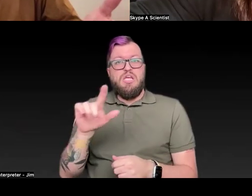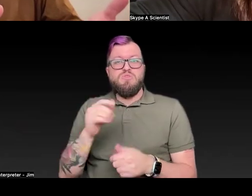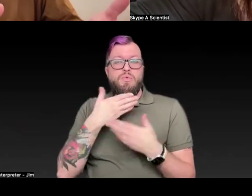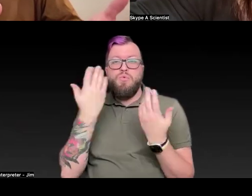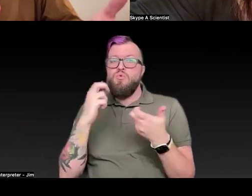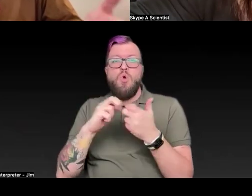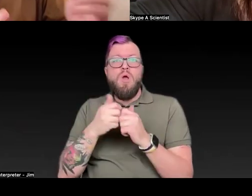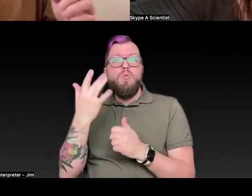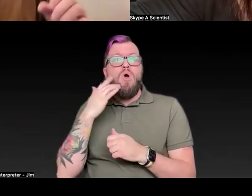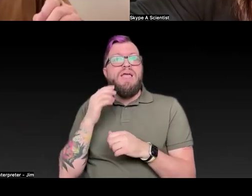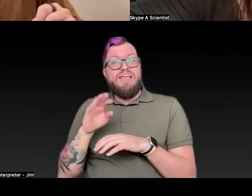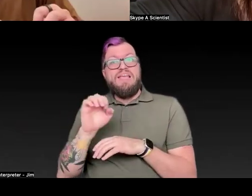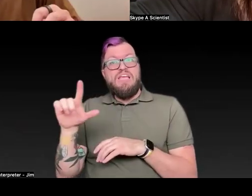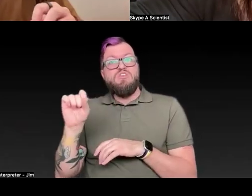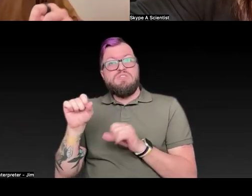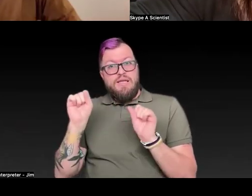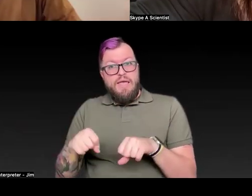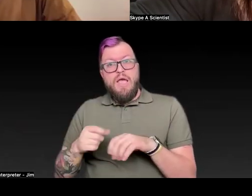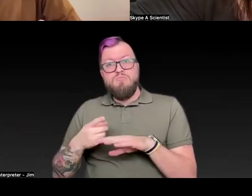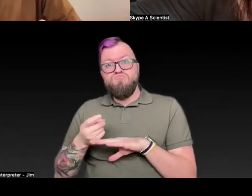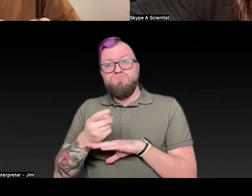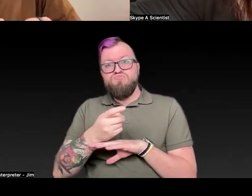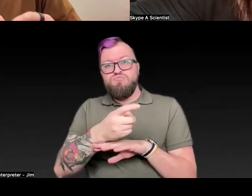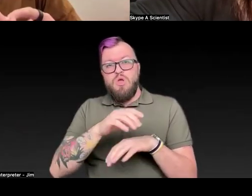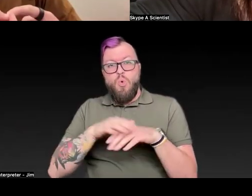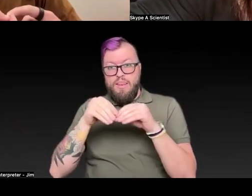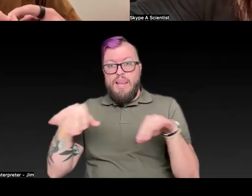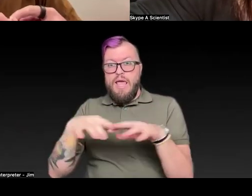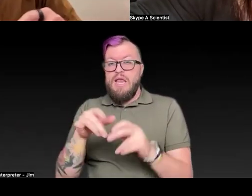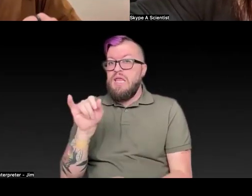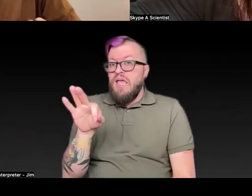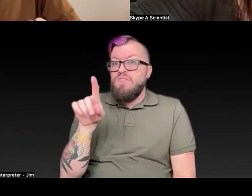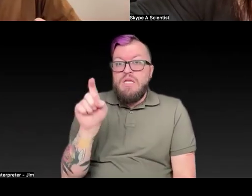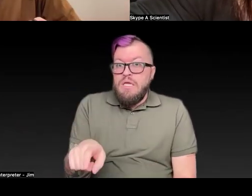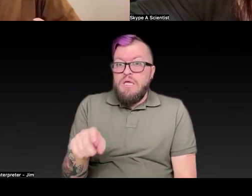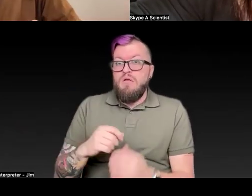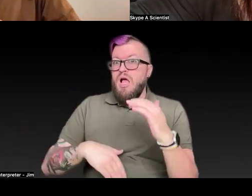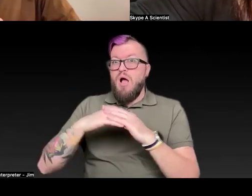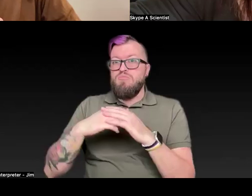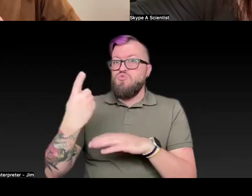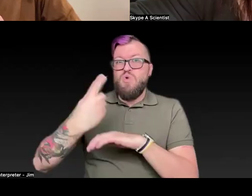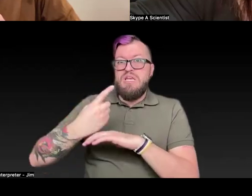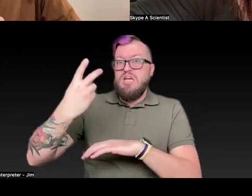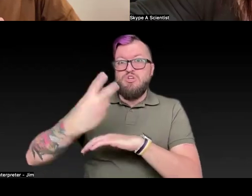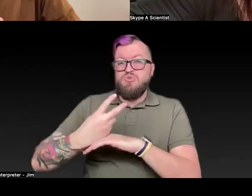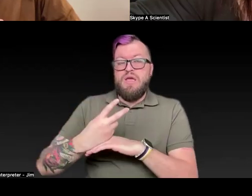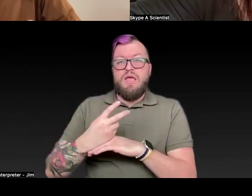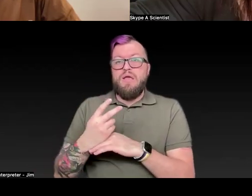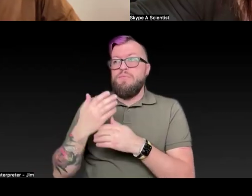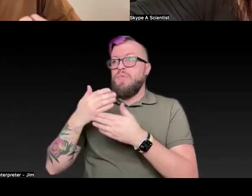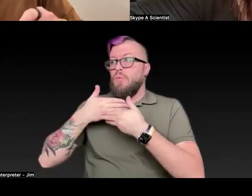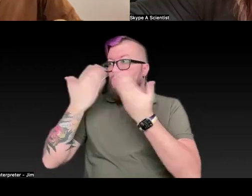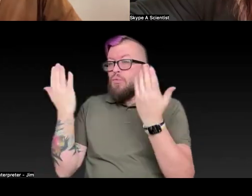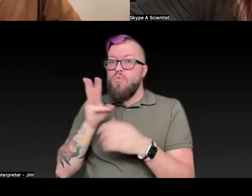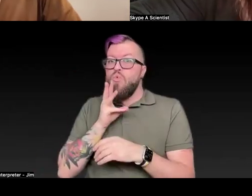can move overland at need. They can spend up to a day or two out of the water if they really need to, if the conditions are